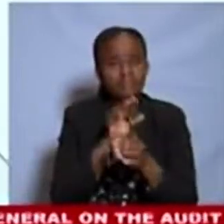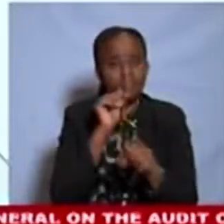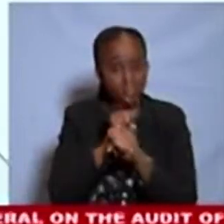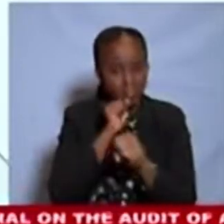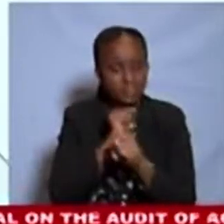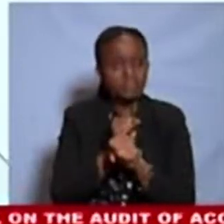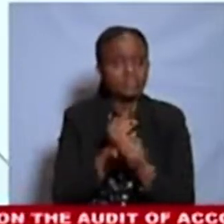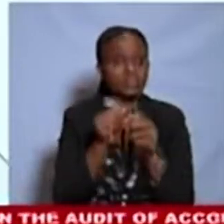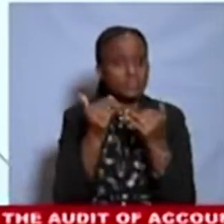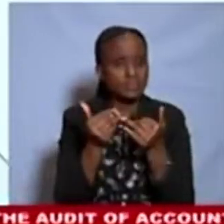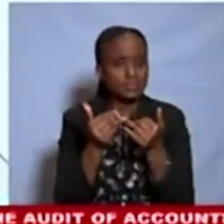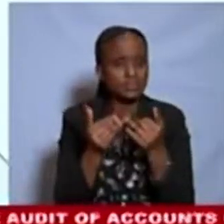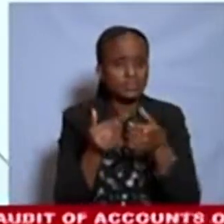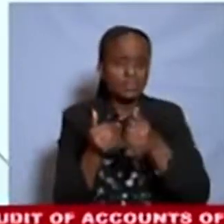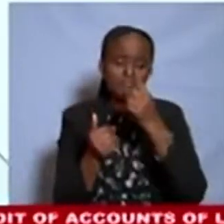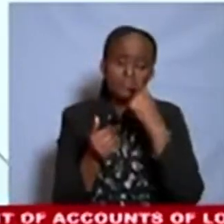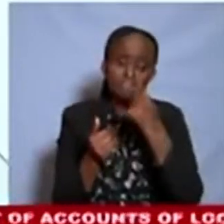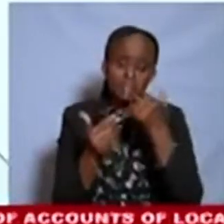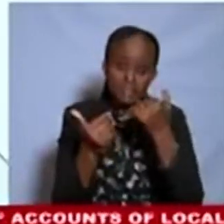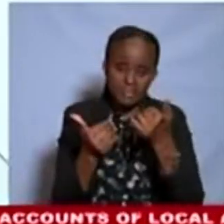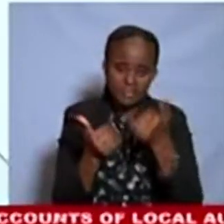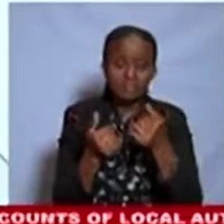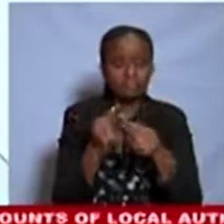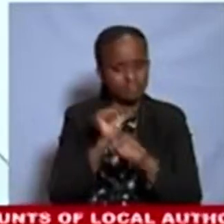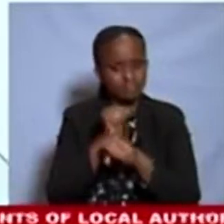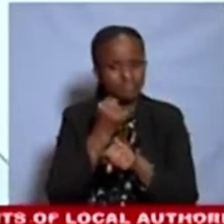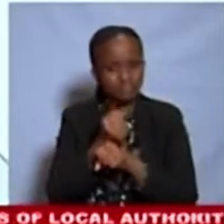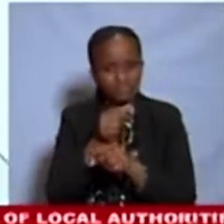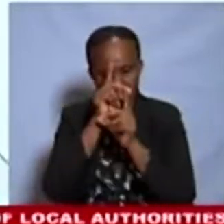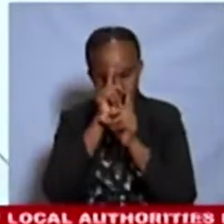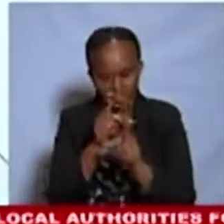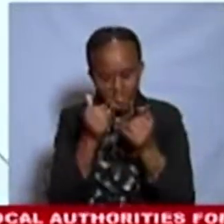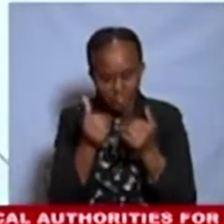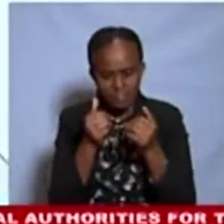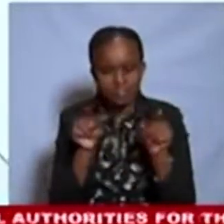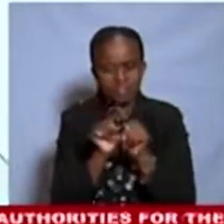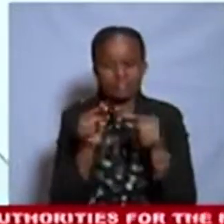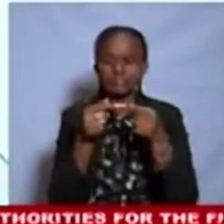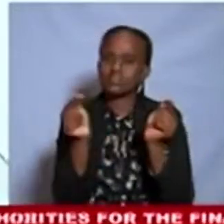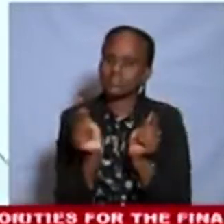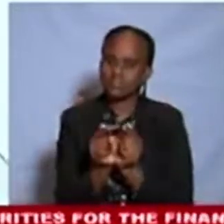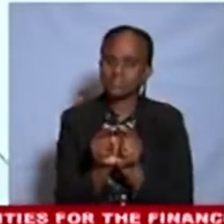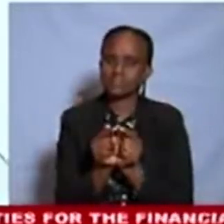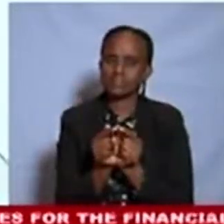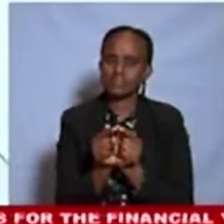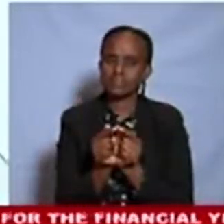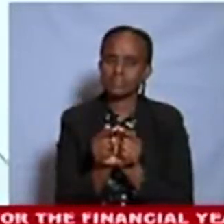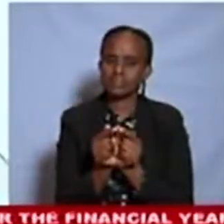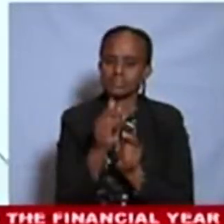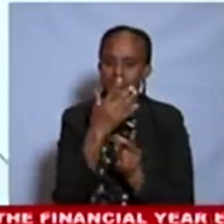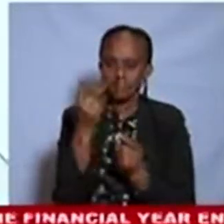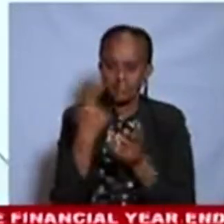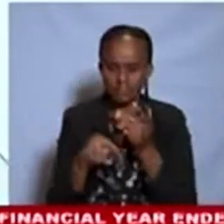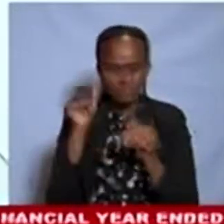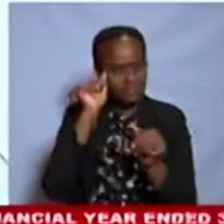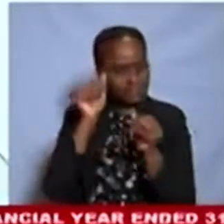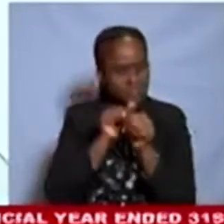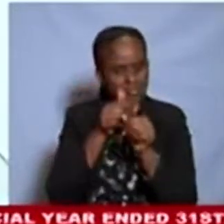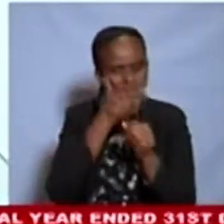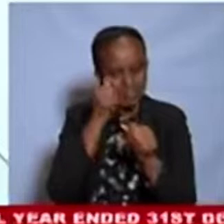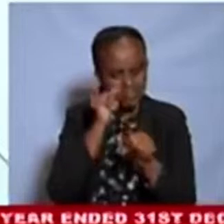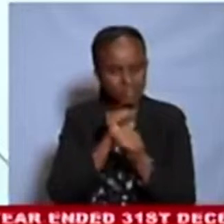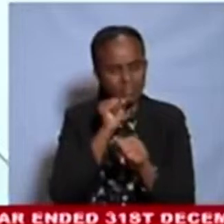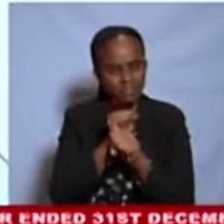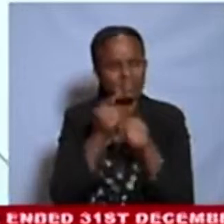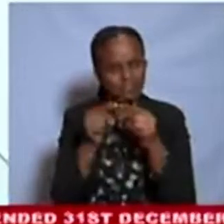done. And that's when you can say, you're on top of things. Make decisions as a group. And the things that are agreed upon must be